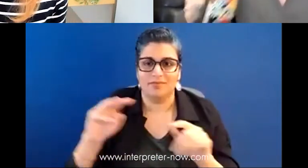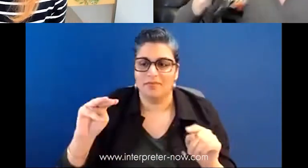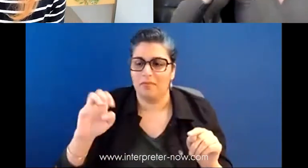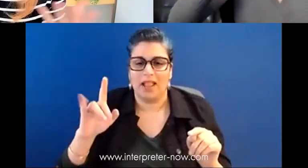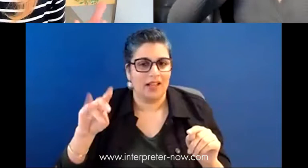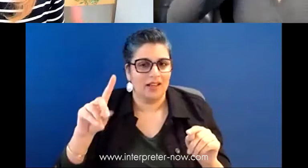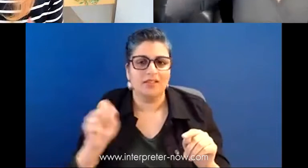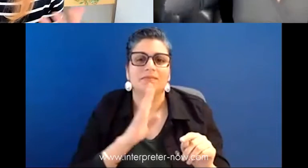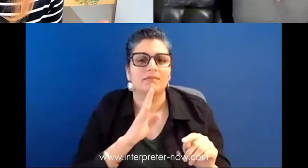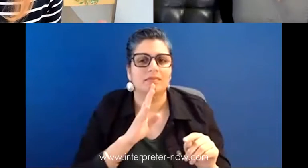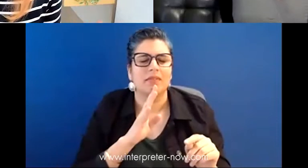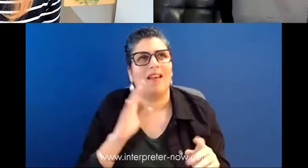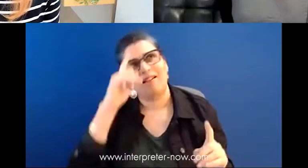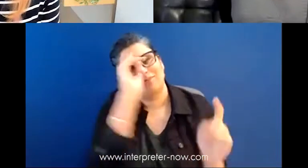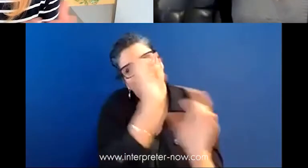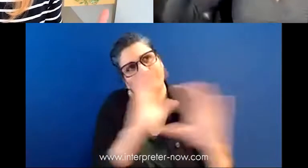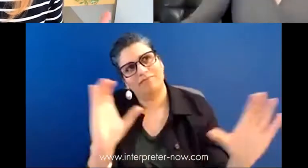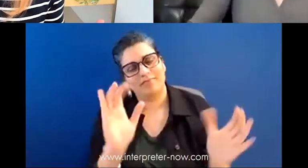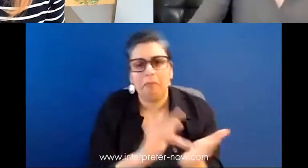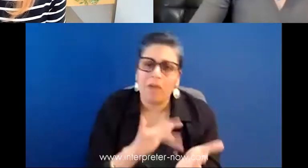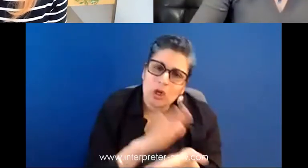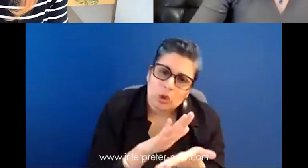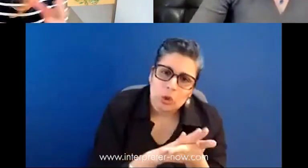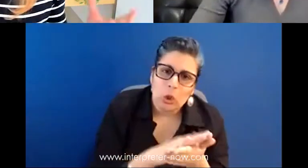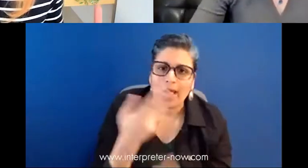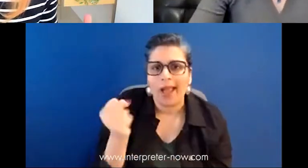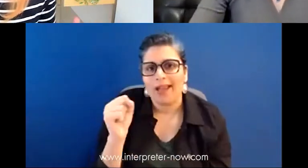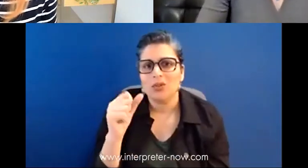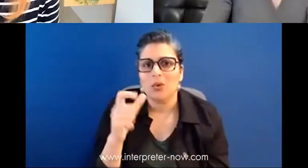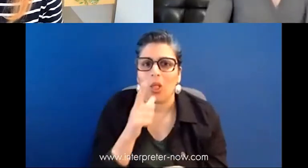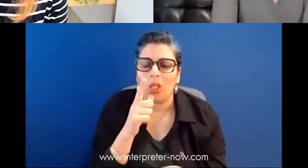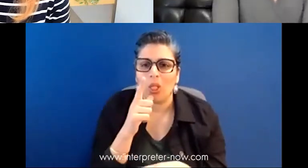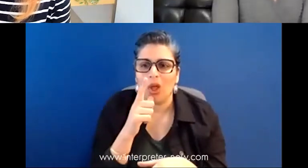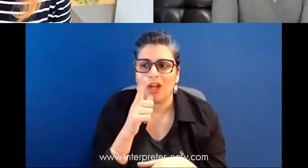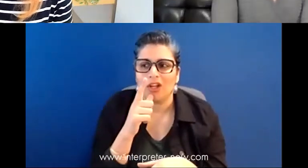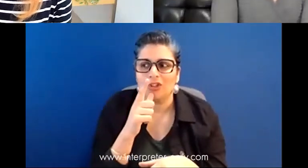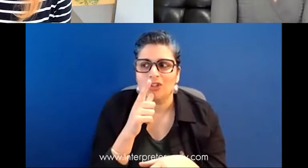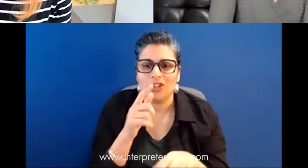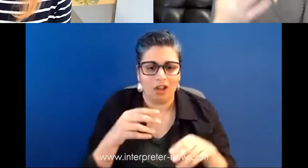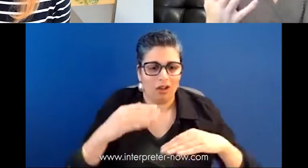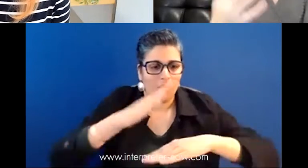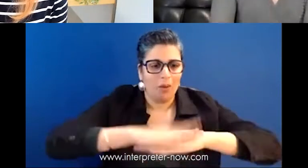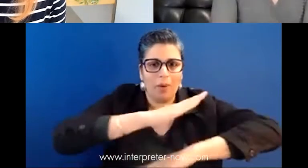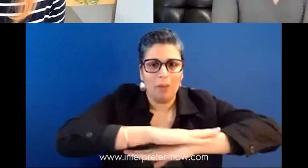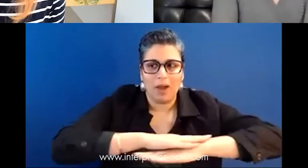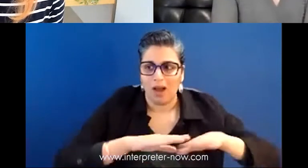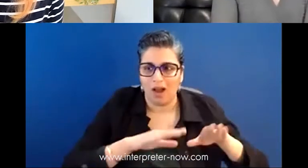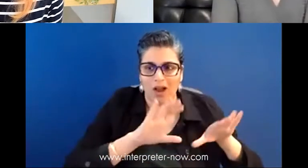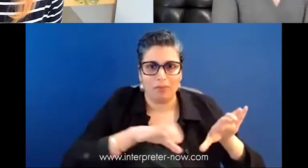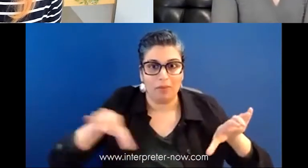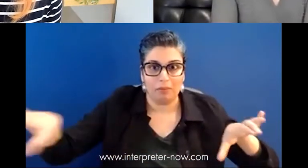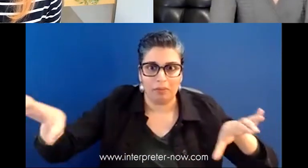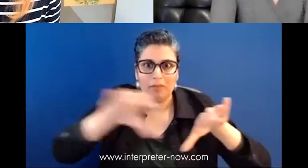like middle school and high school lunch. We're still like that, right? We haven't evolved. This is not